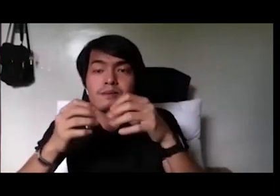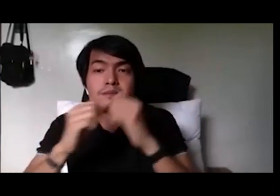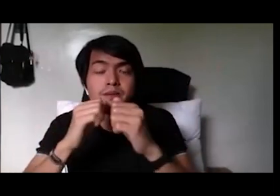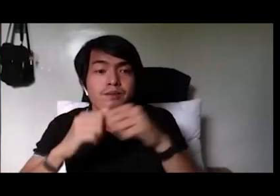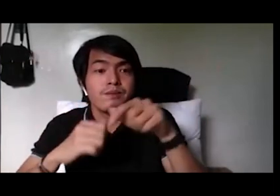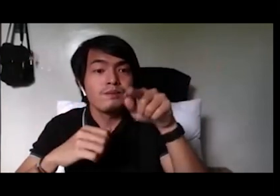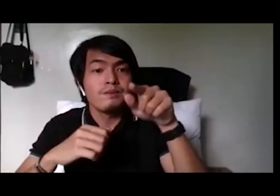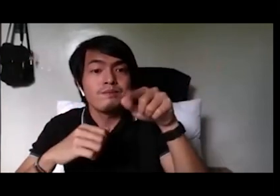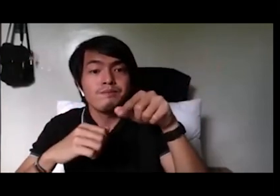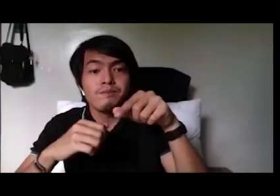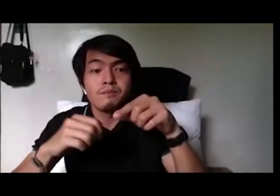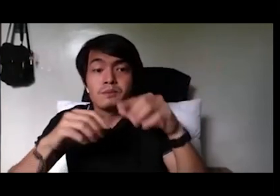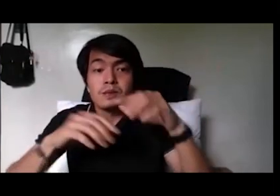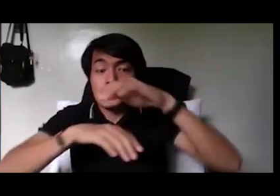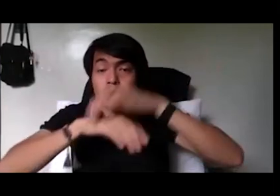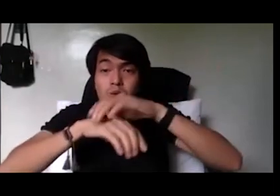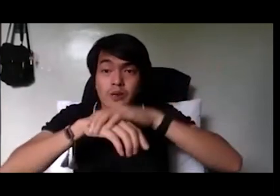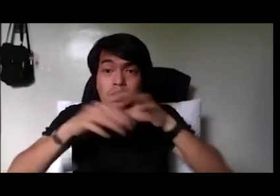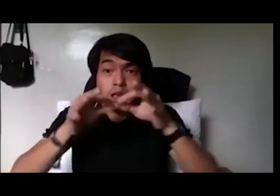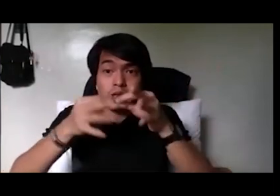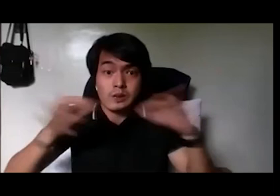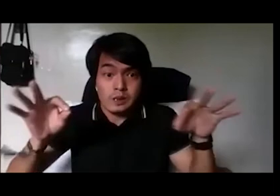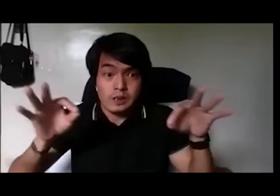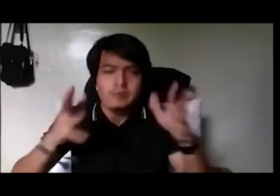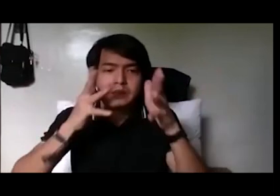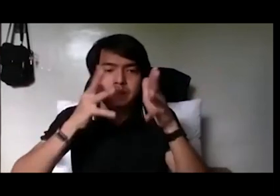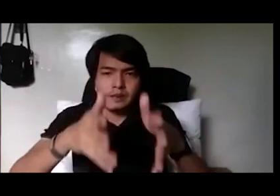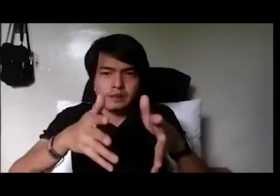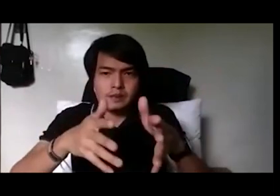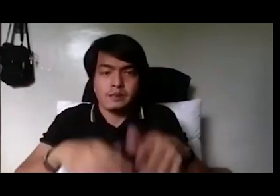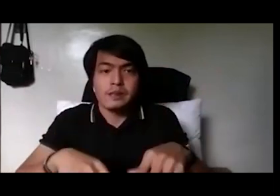Okay, that's clear, Dr. Woody, how you explained it.